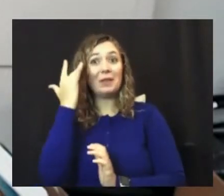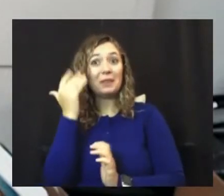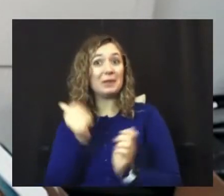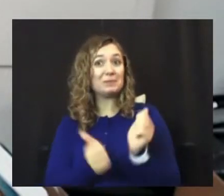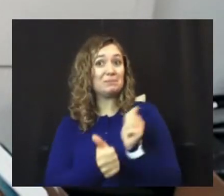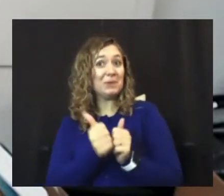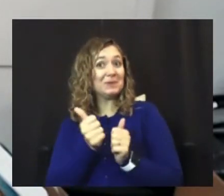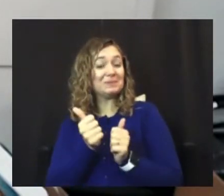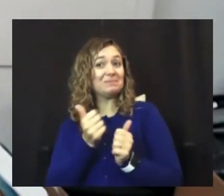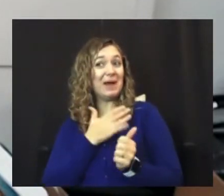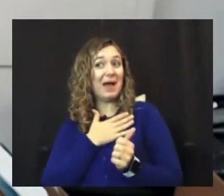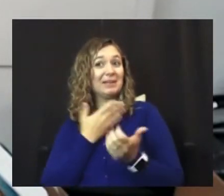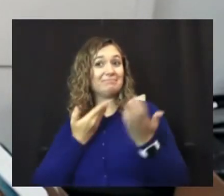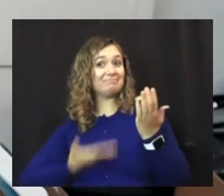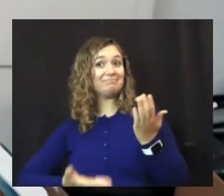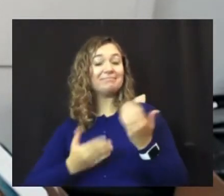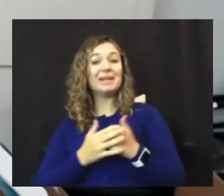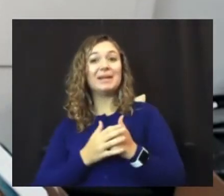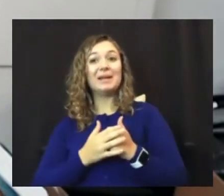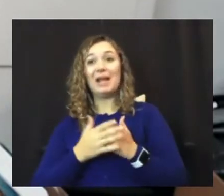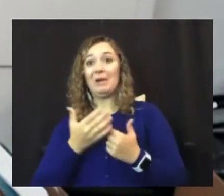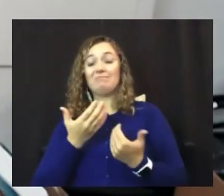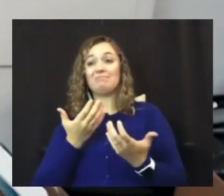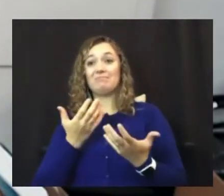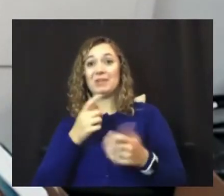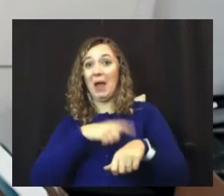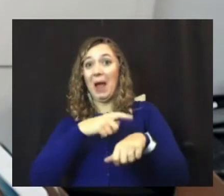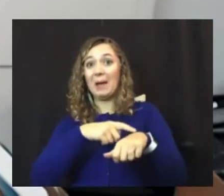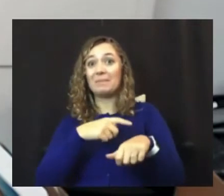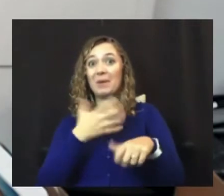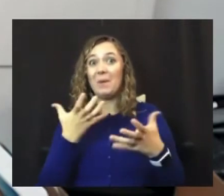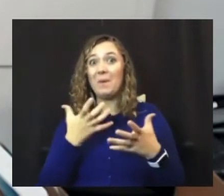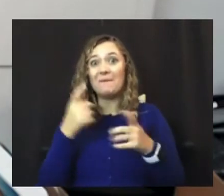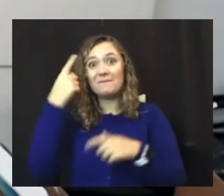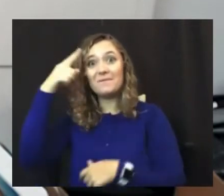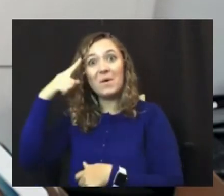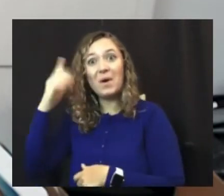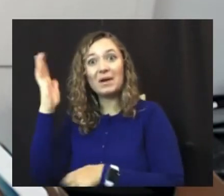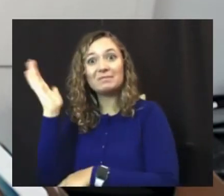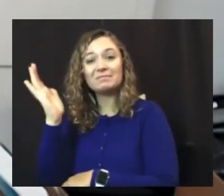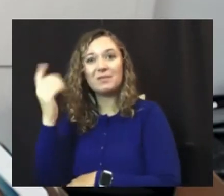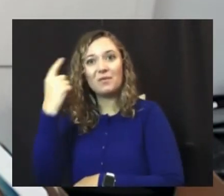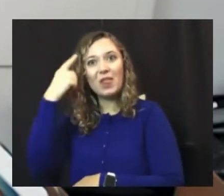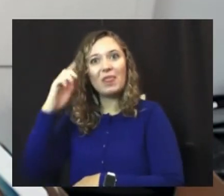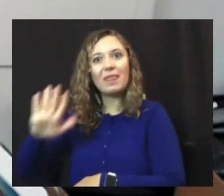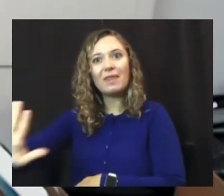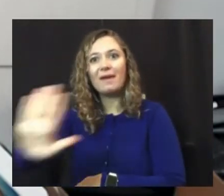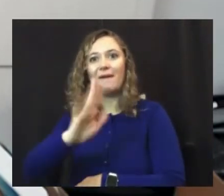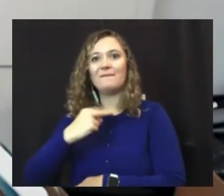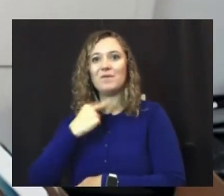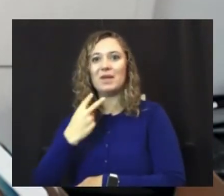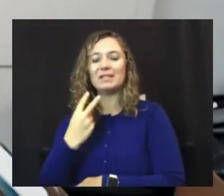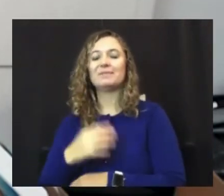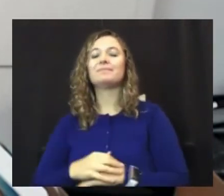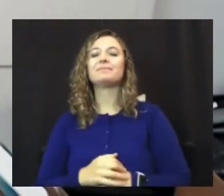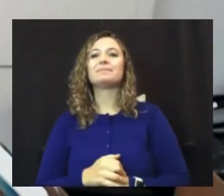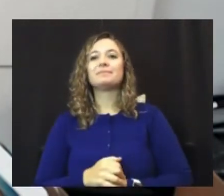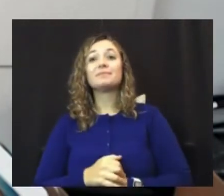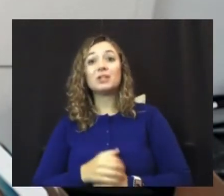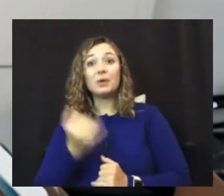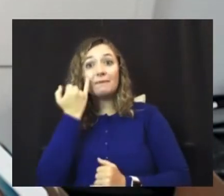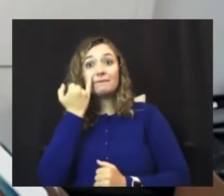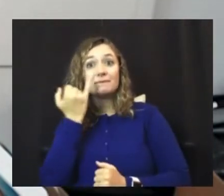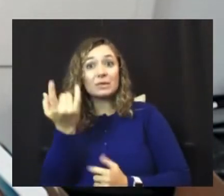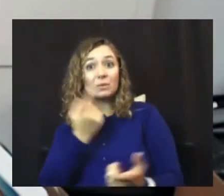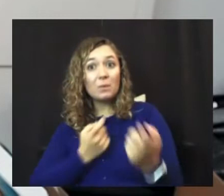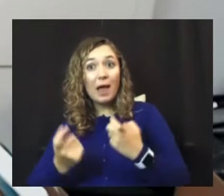this morning, because I certainly don't want to take up any time that should be used by the voices that are already in this room. So if you have any questions, do feel free to reach